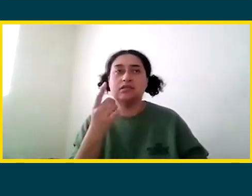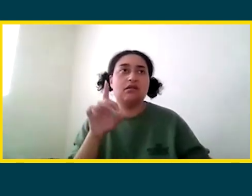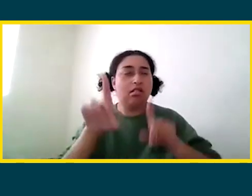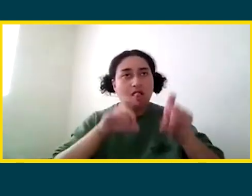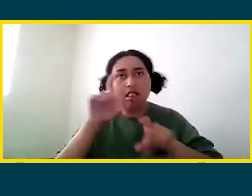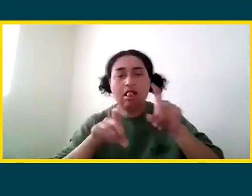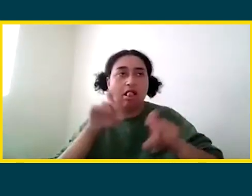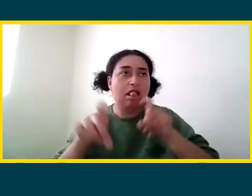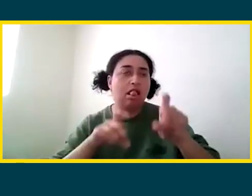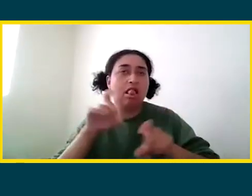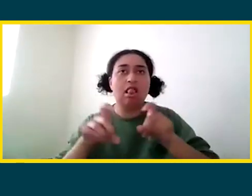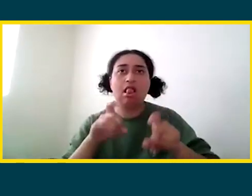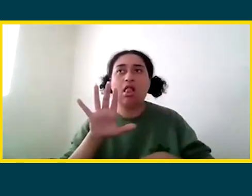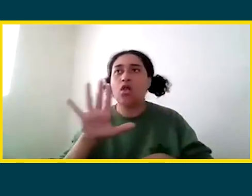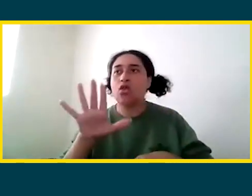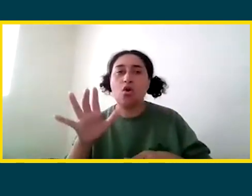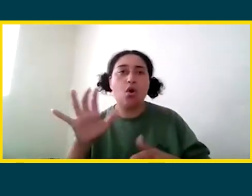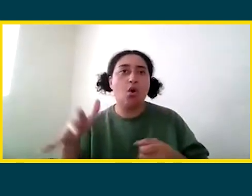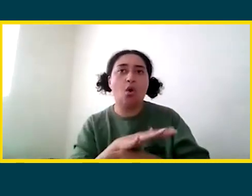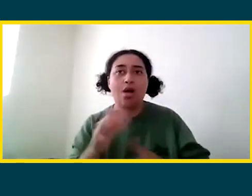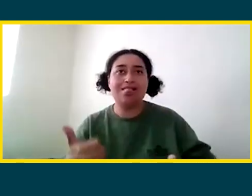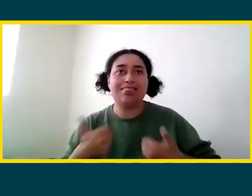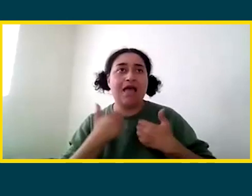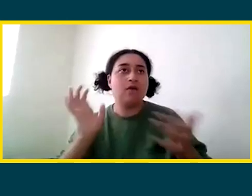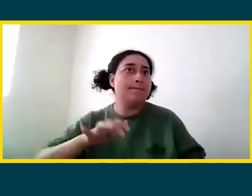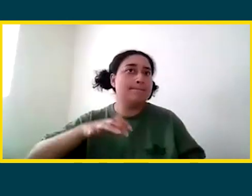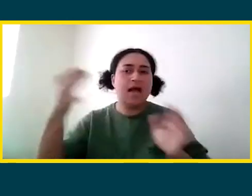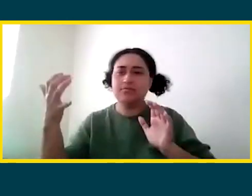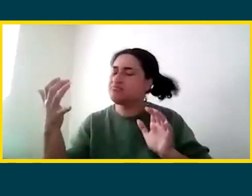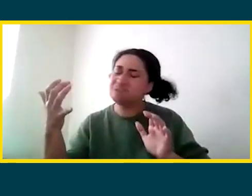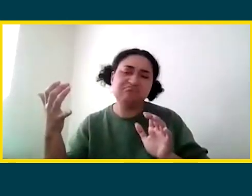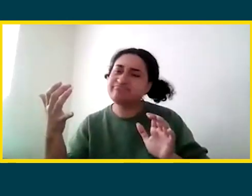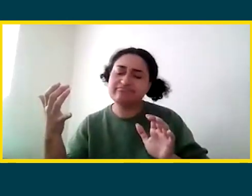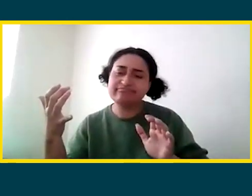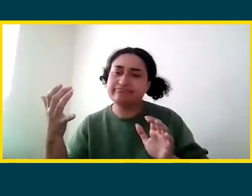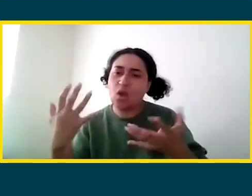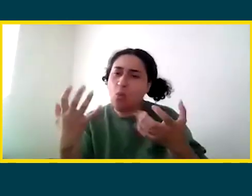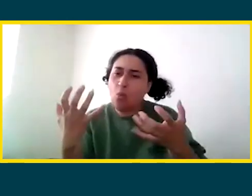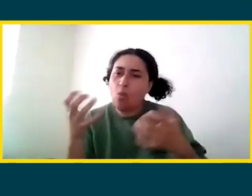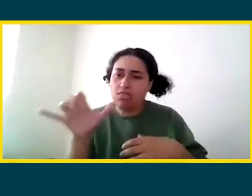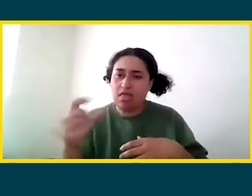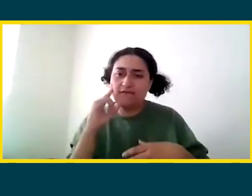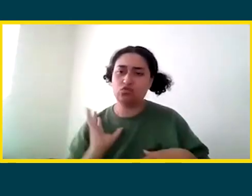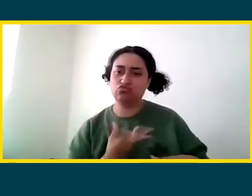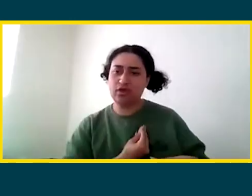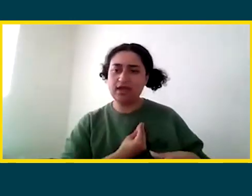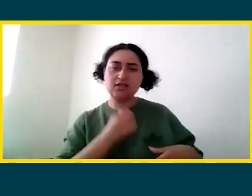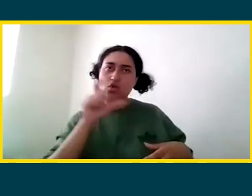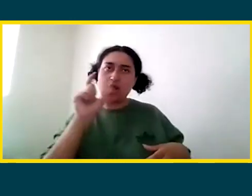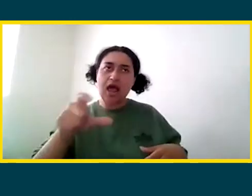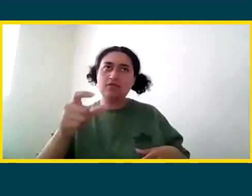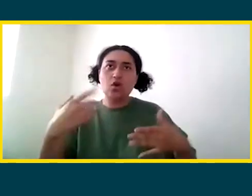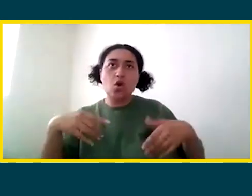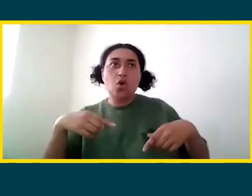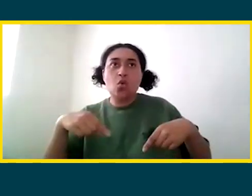causes your entire life to be turned upside down. You don't have to worry about losing your job,